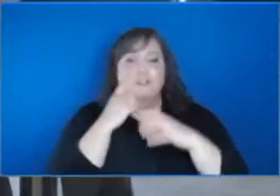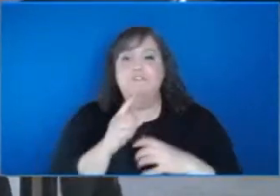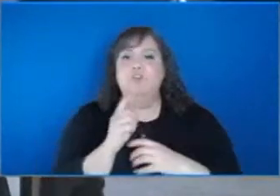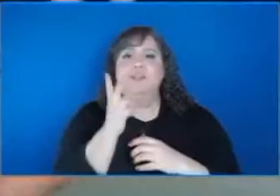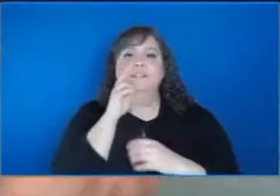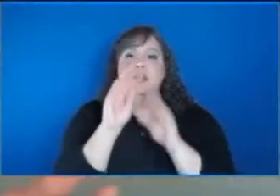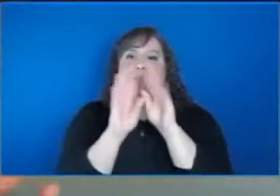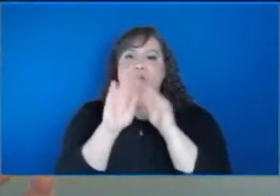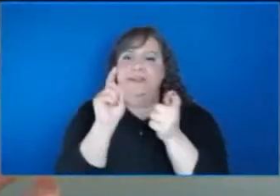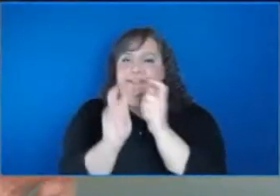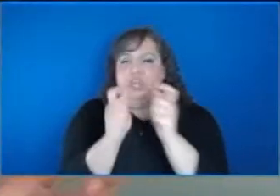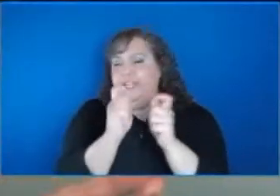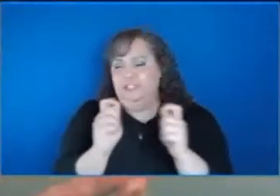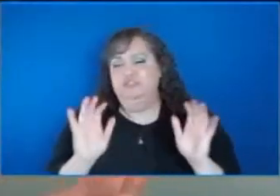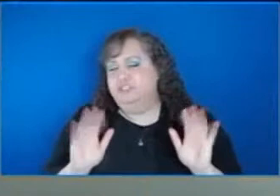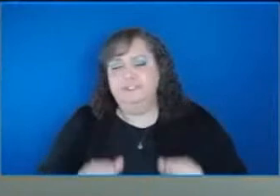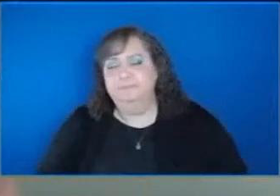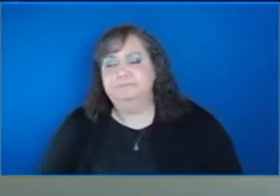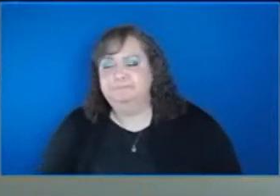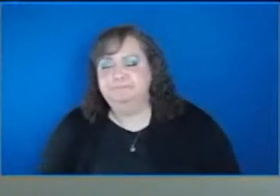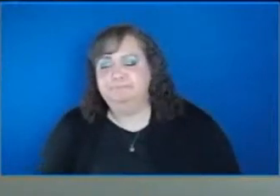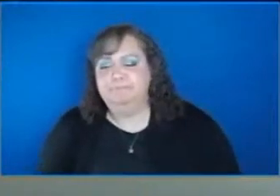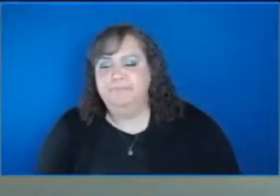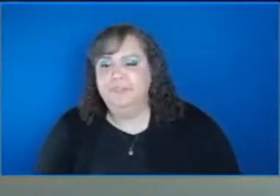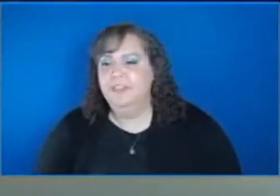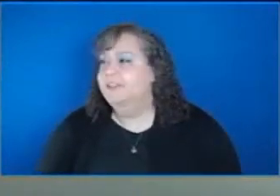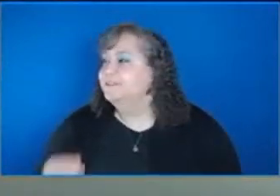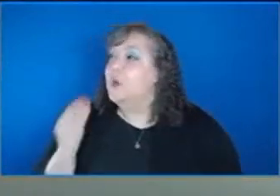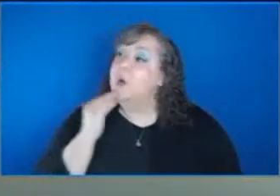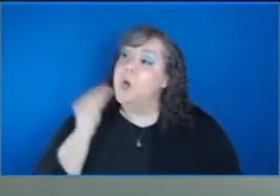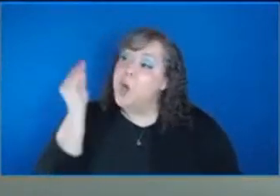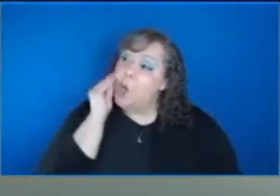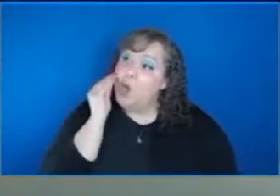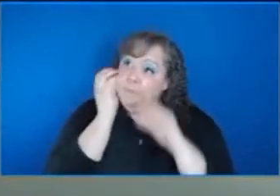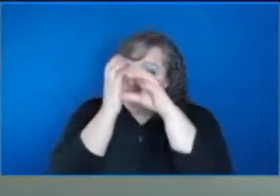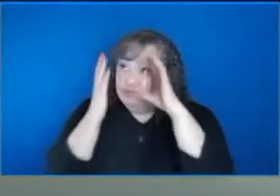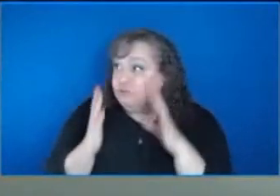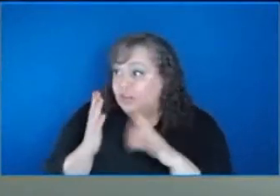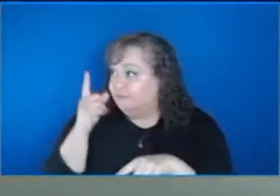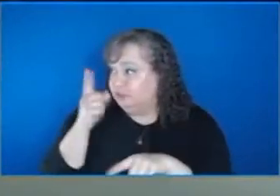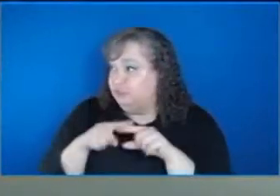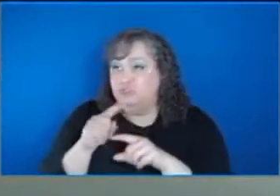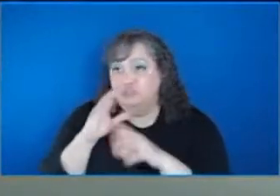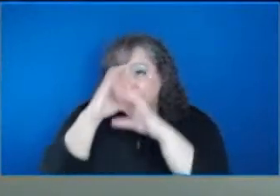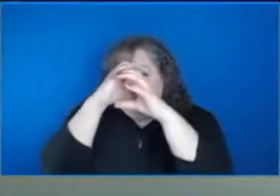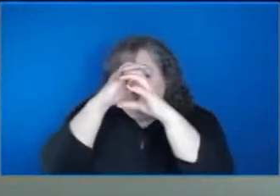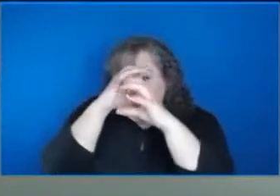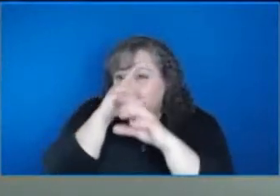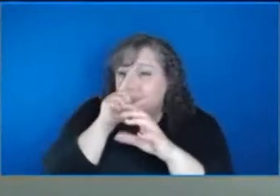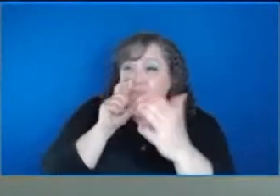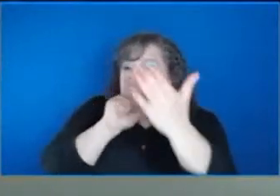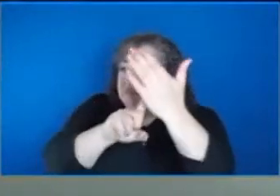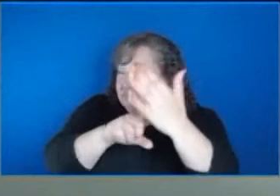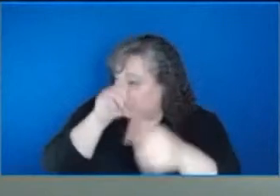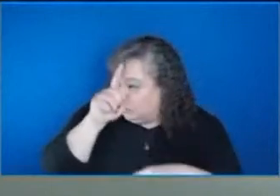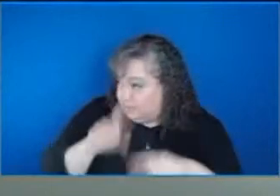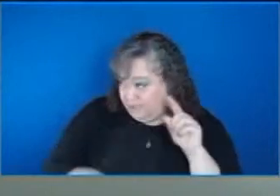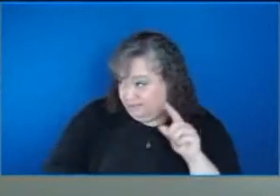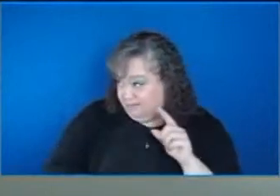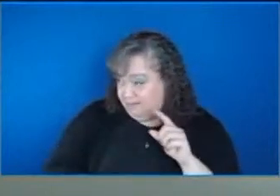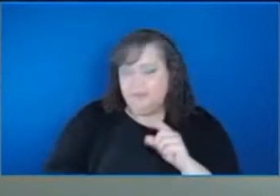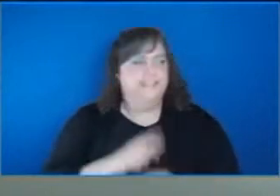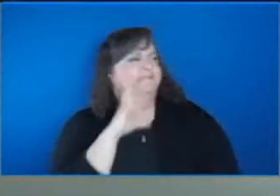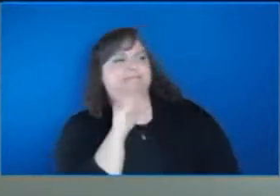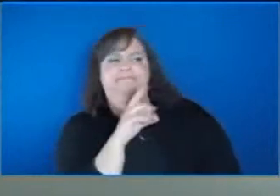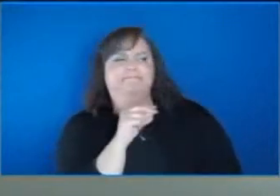Okay, so this is not something that the home astronomer is going to be able to point their telescope at and find in the night sky. No, Okay. no, that's